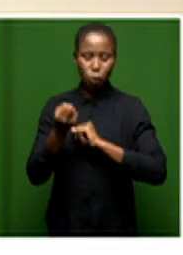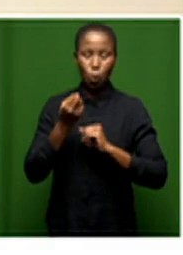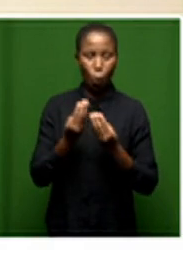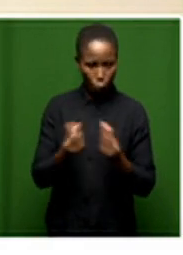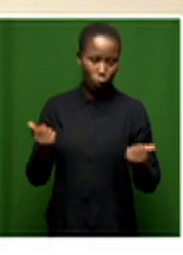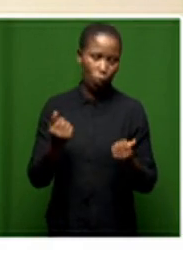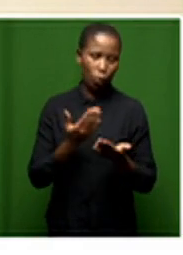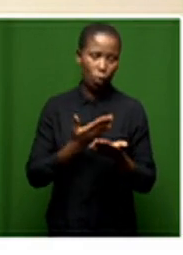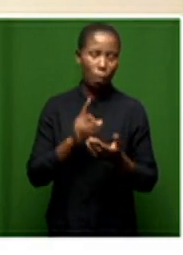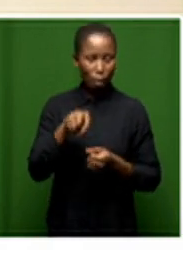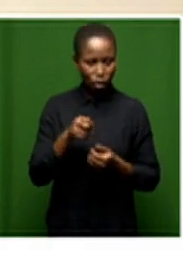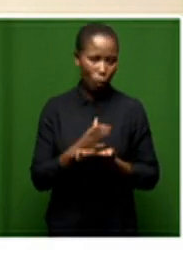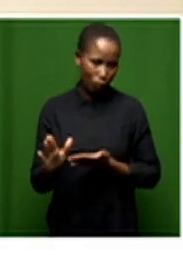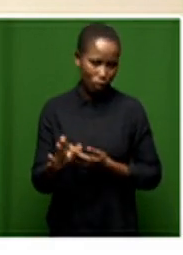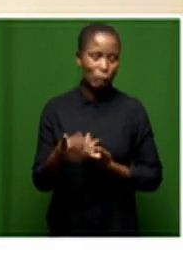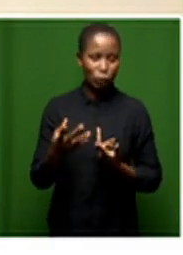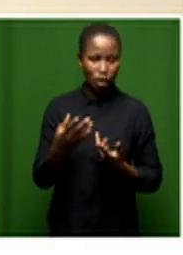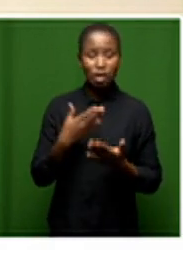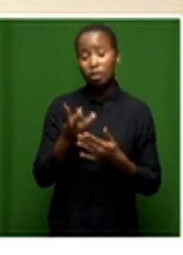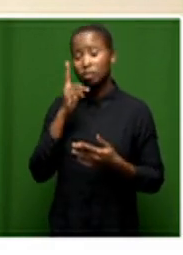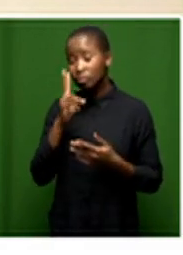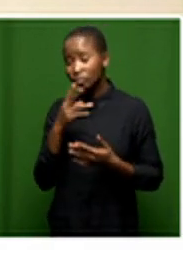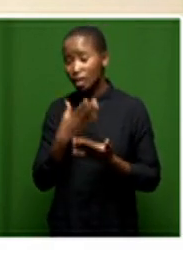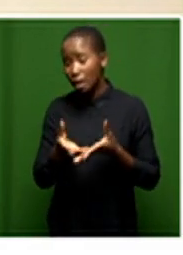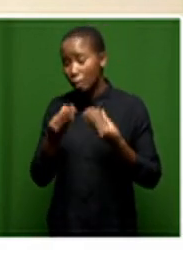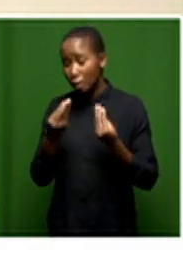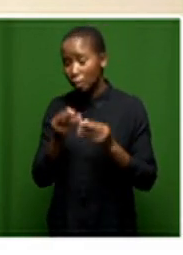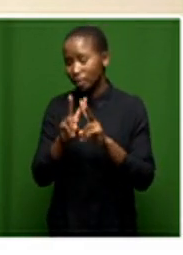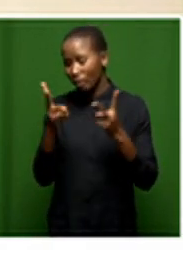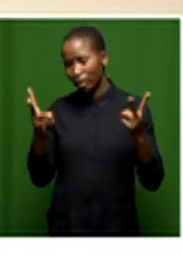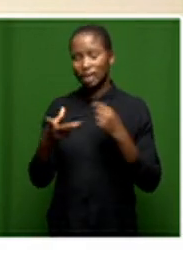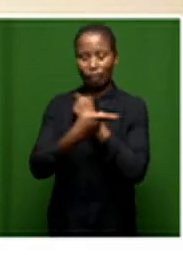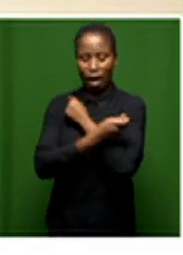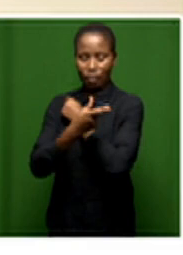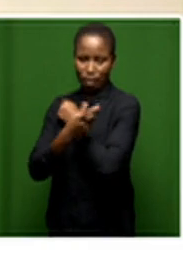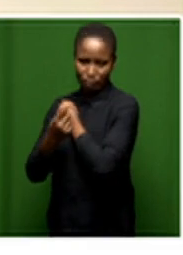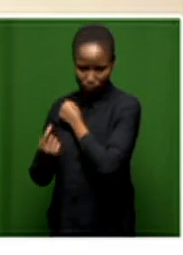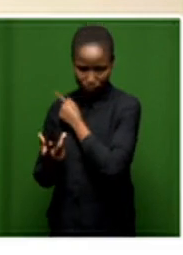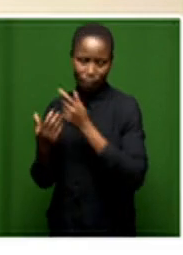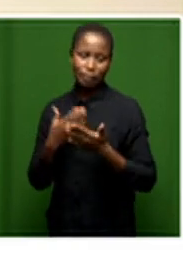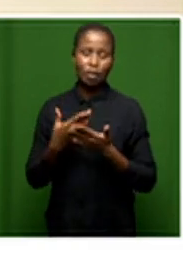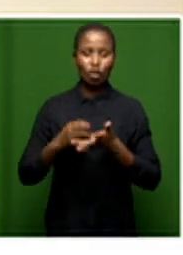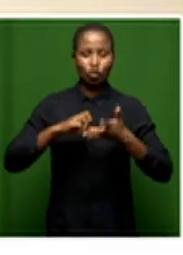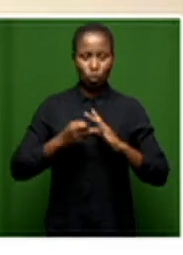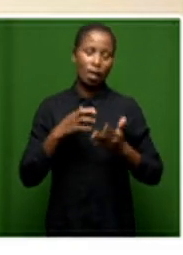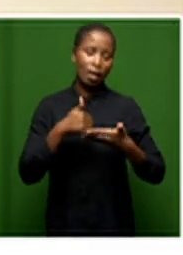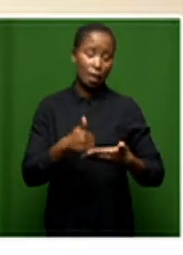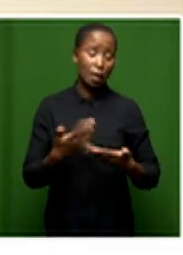have several vaccines that actually show us that they protect severe illness and hospitalization. That's one of the